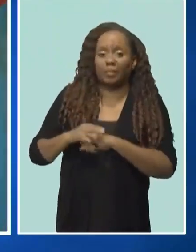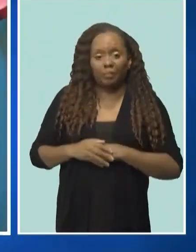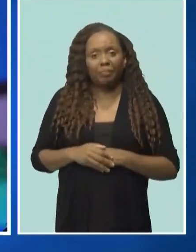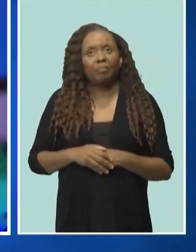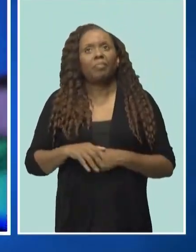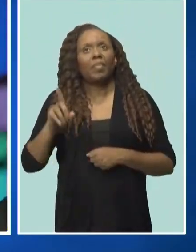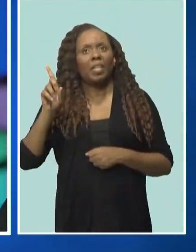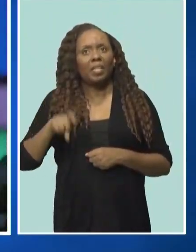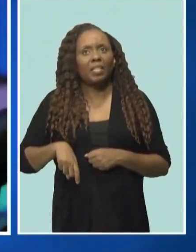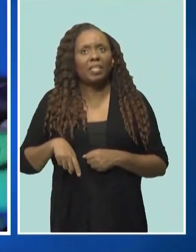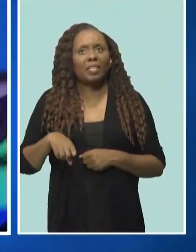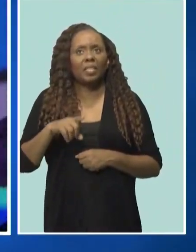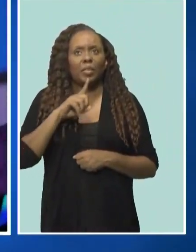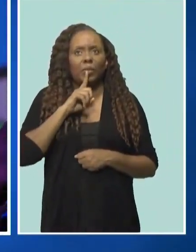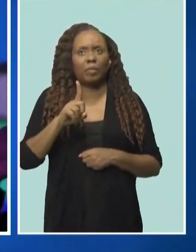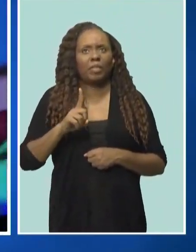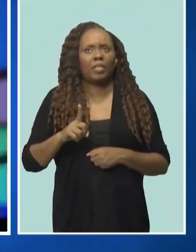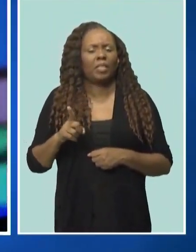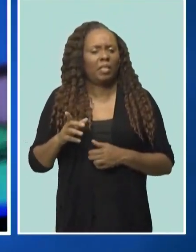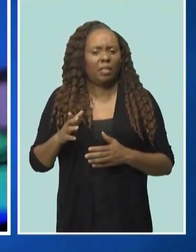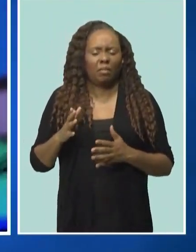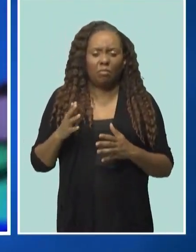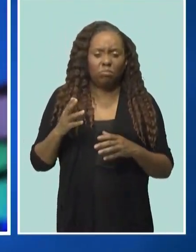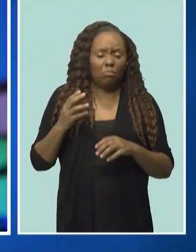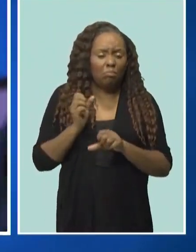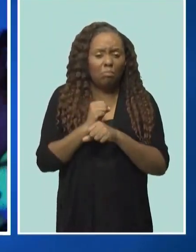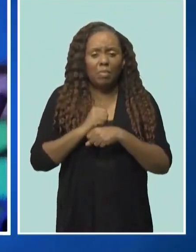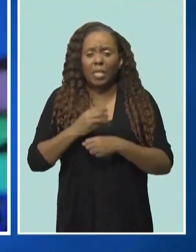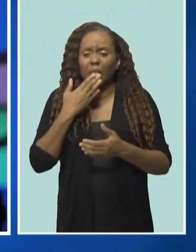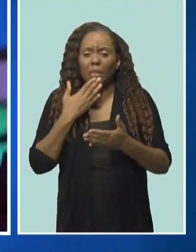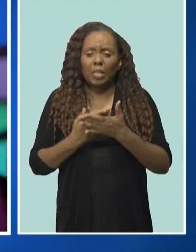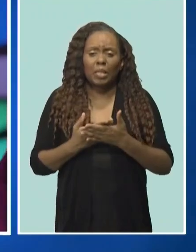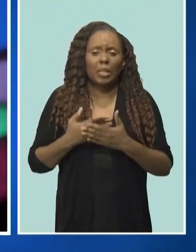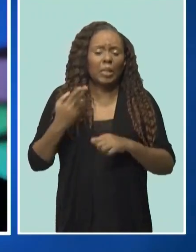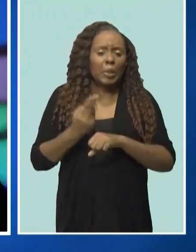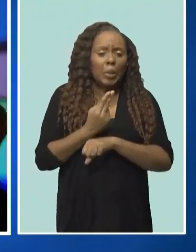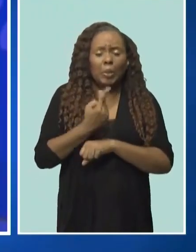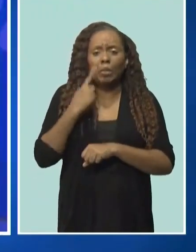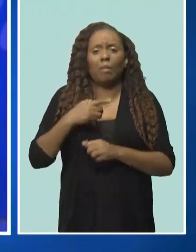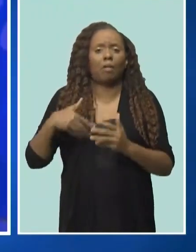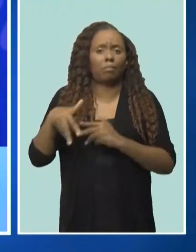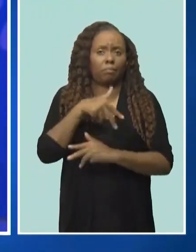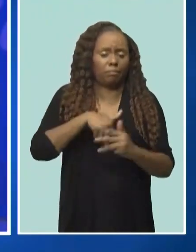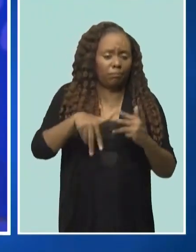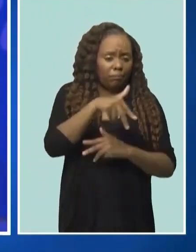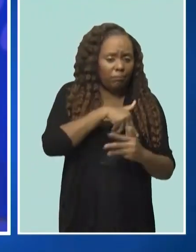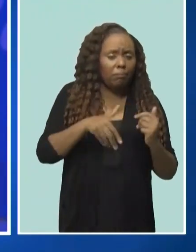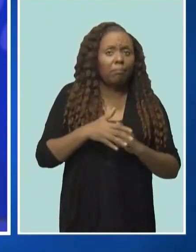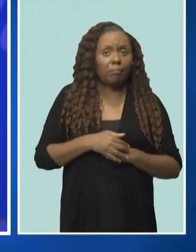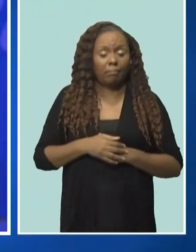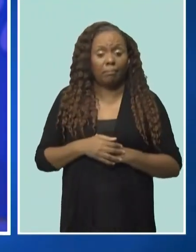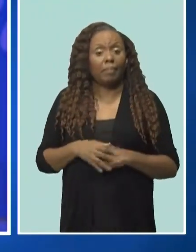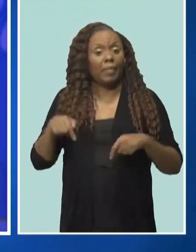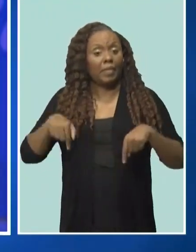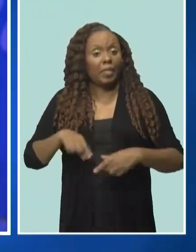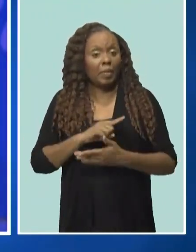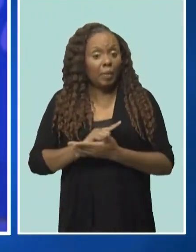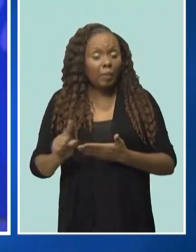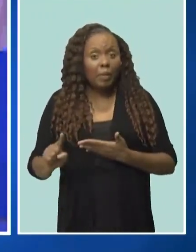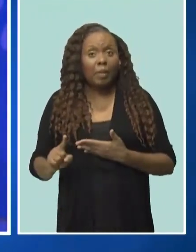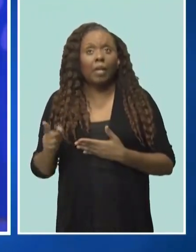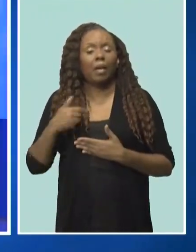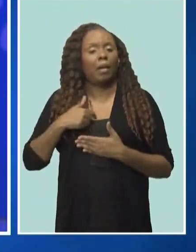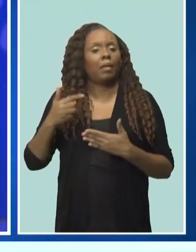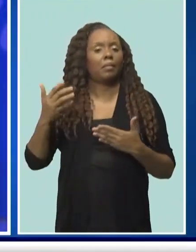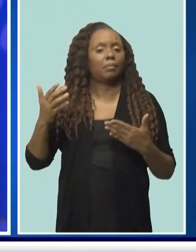of the face-to-face opportunities the conference offers. This week, as we embark on this journey together, I invite